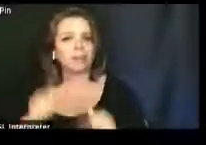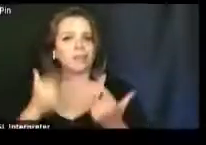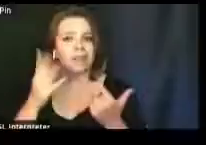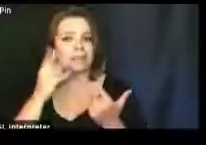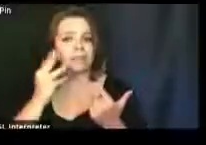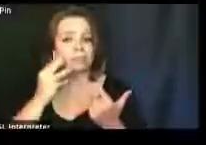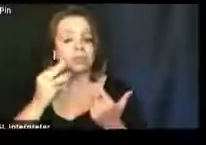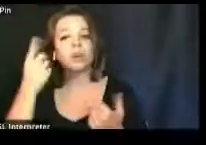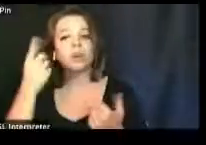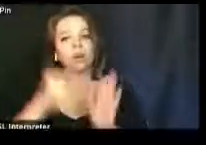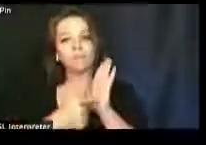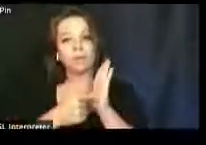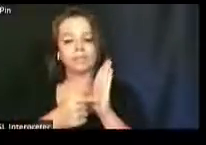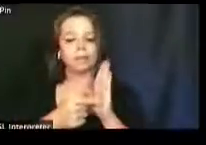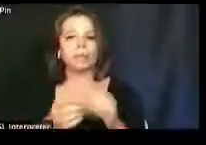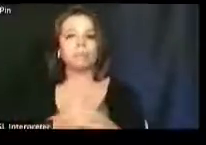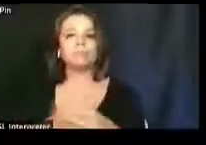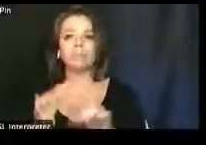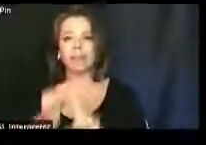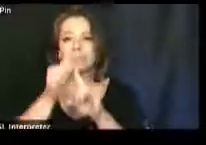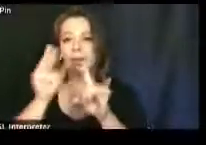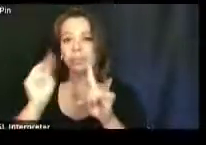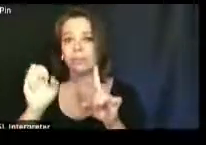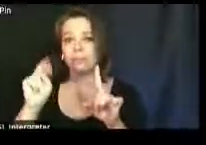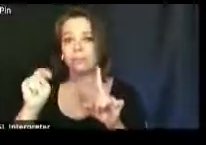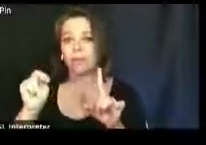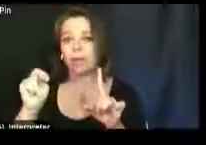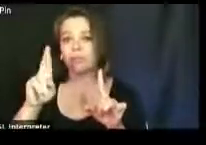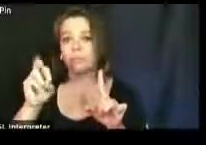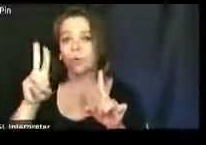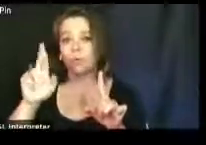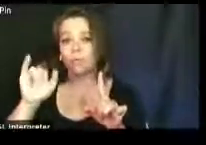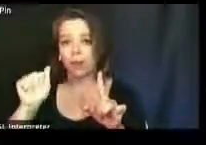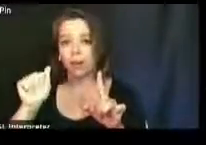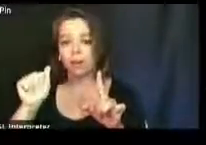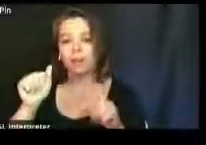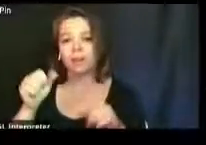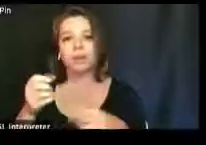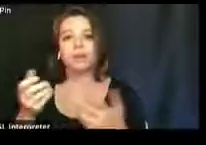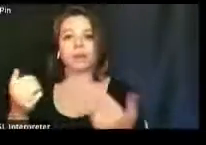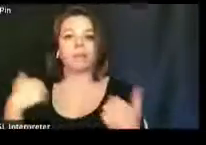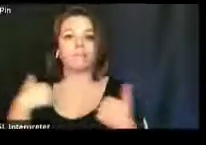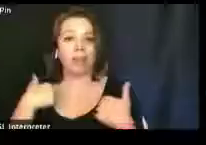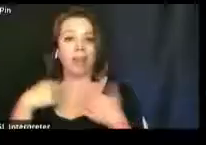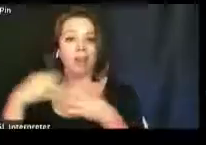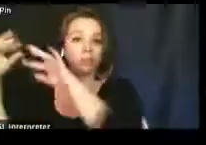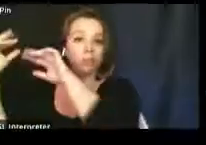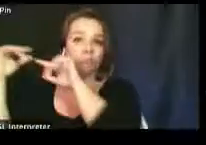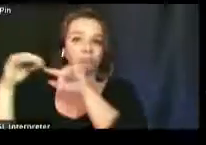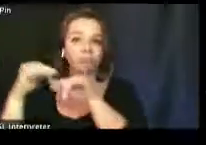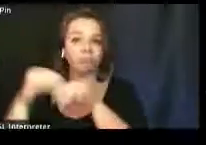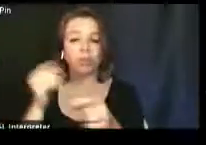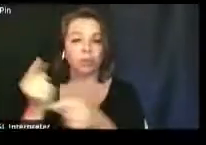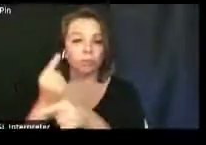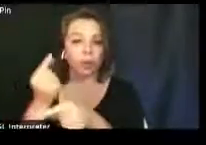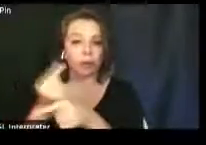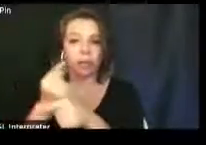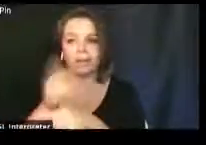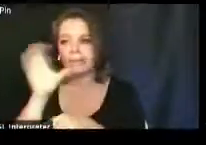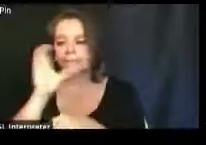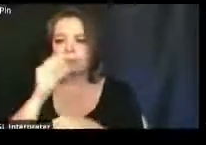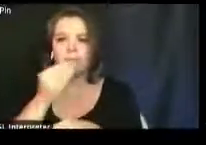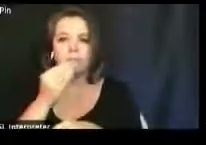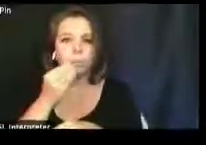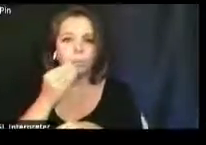example, we, especially in Monrovia, we deal with the wildlife coming down on a regular basis, searching for food and